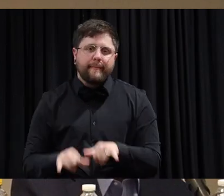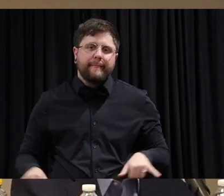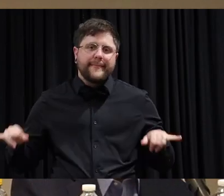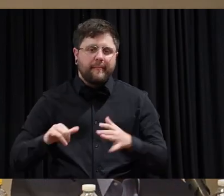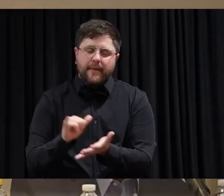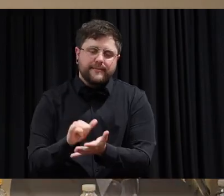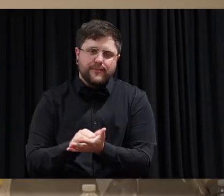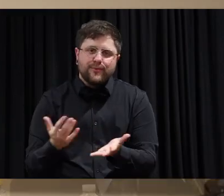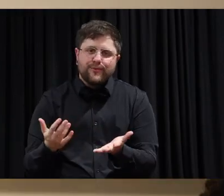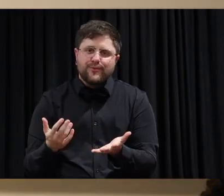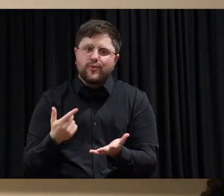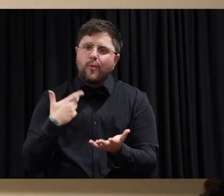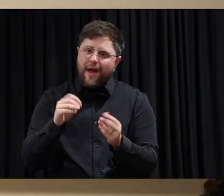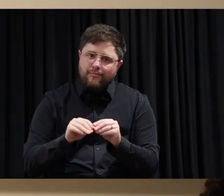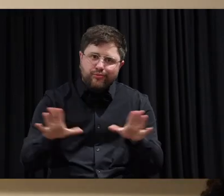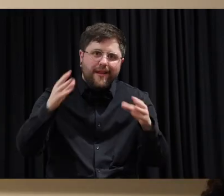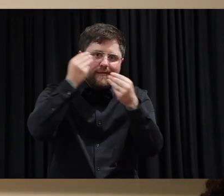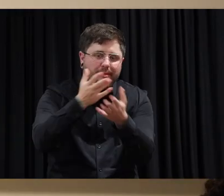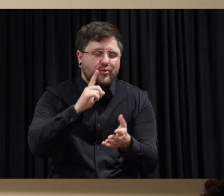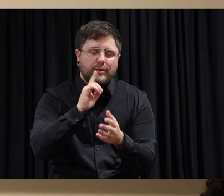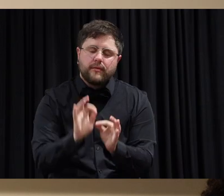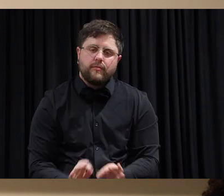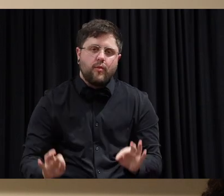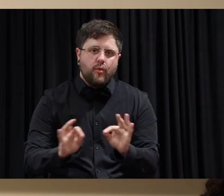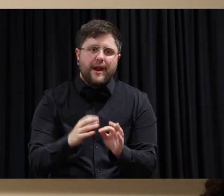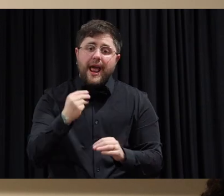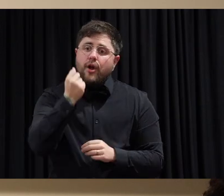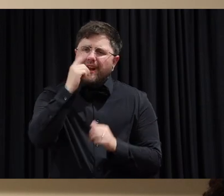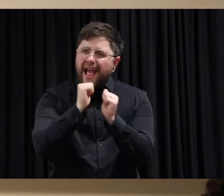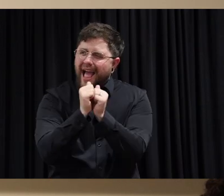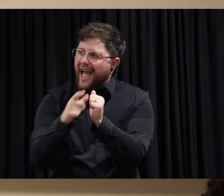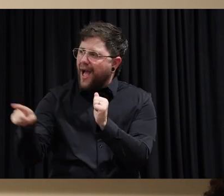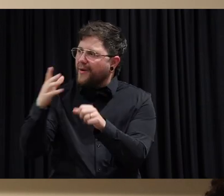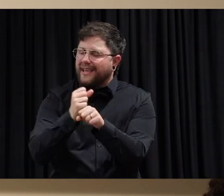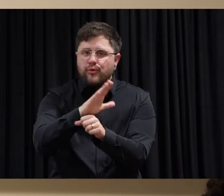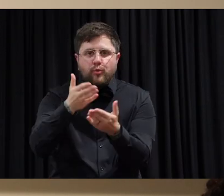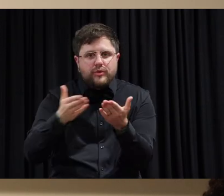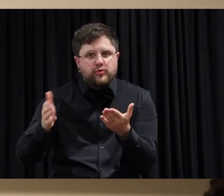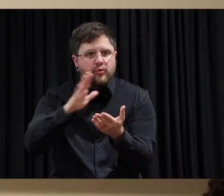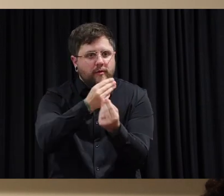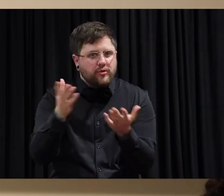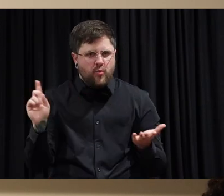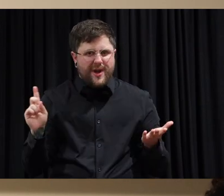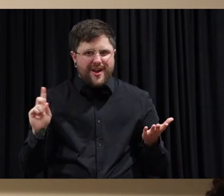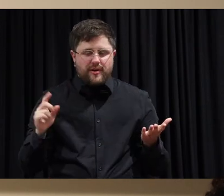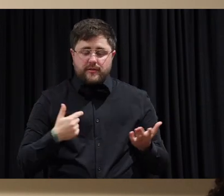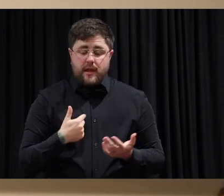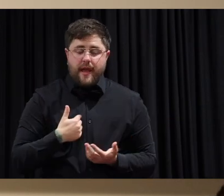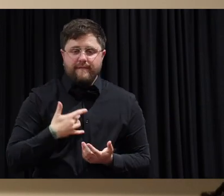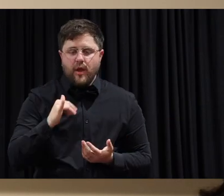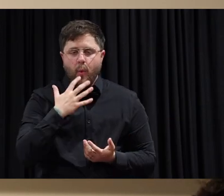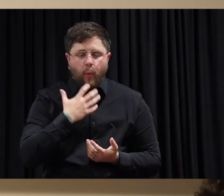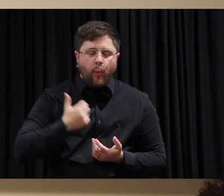so, you know, being able to get that information out there is critical, and understanding where do people get their information. You know, I'm like the oldest millennial in the world,